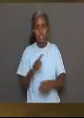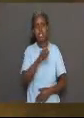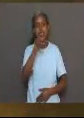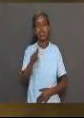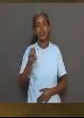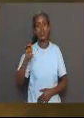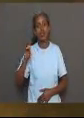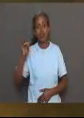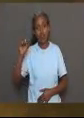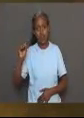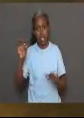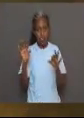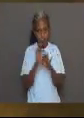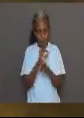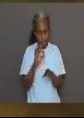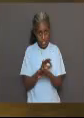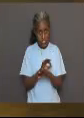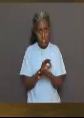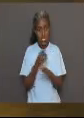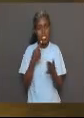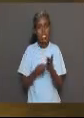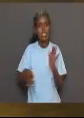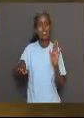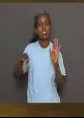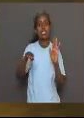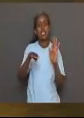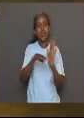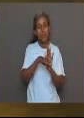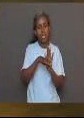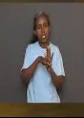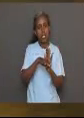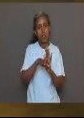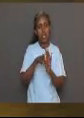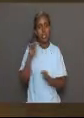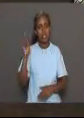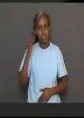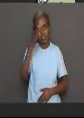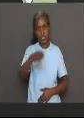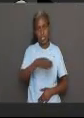the cosine function that is represented by this graph?